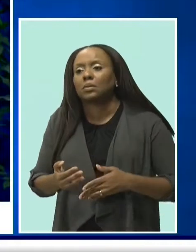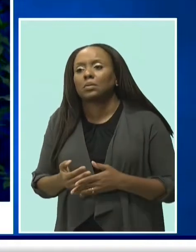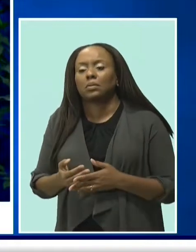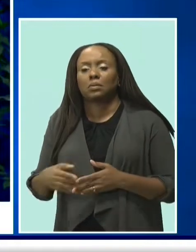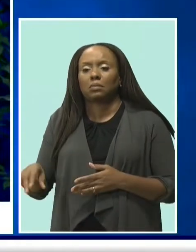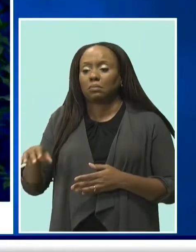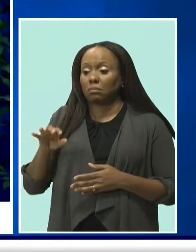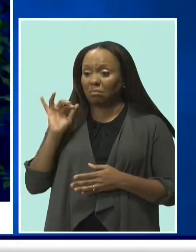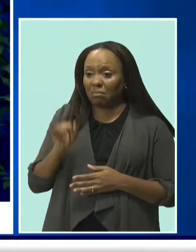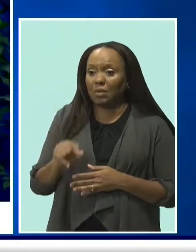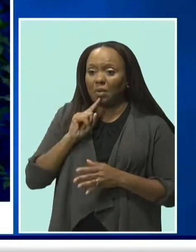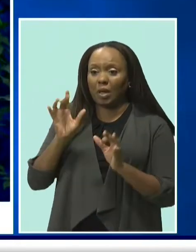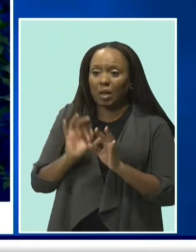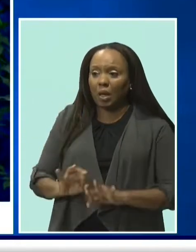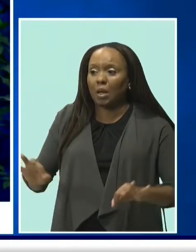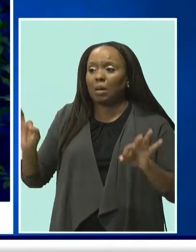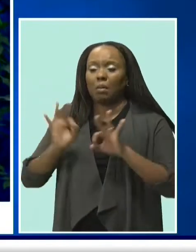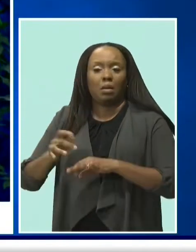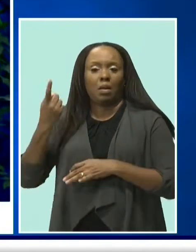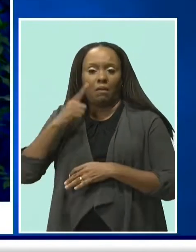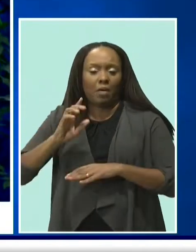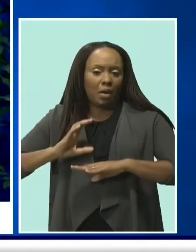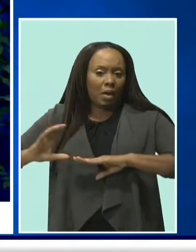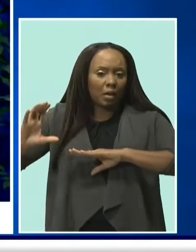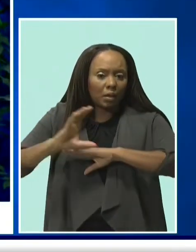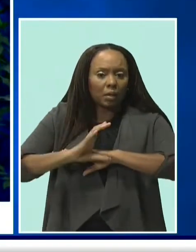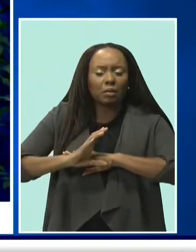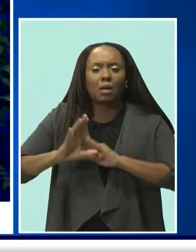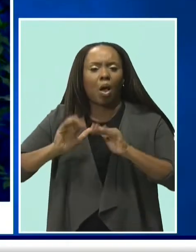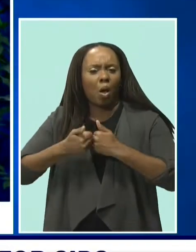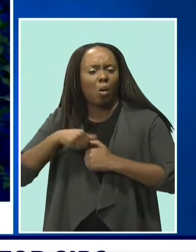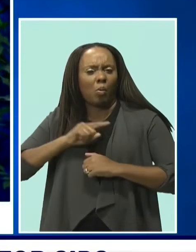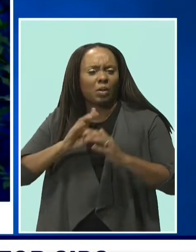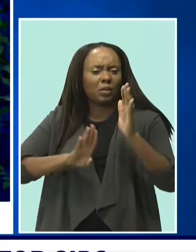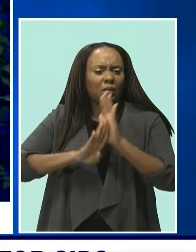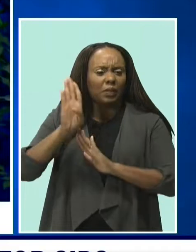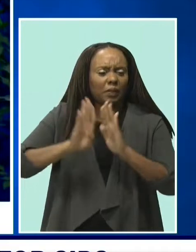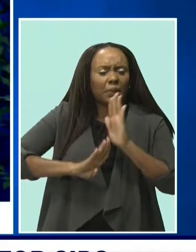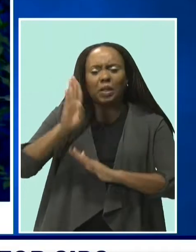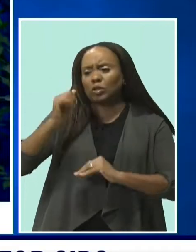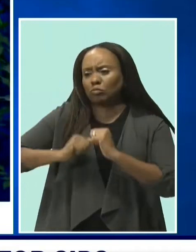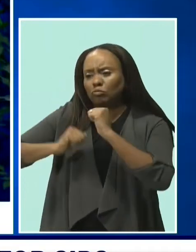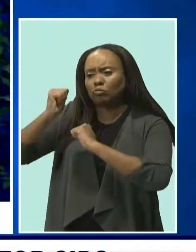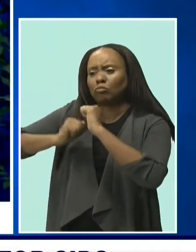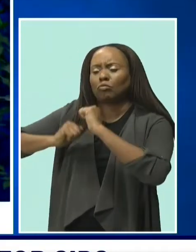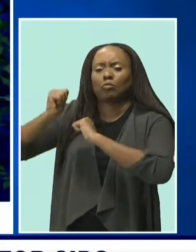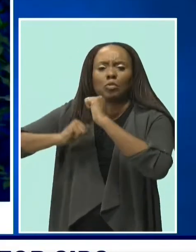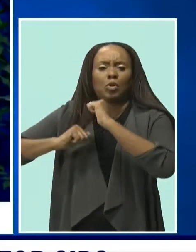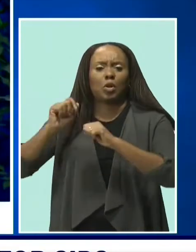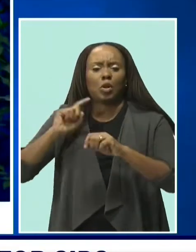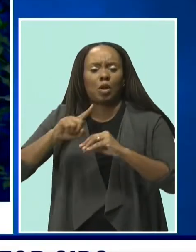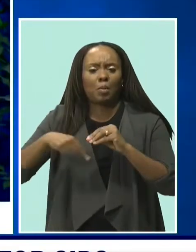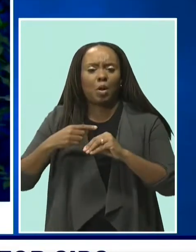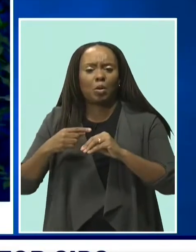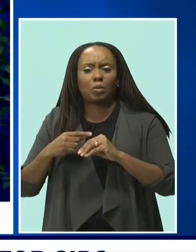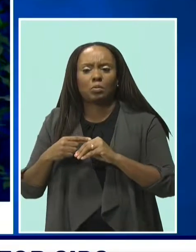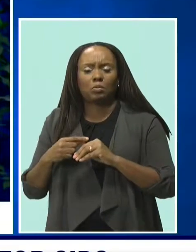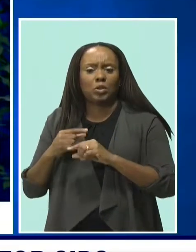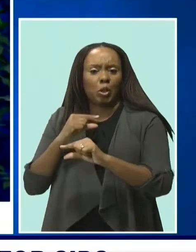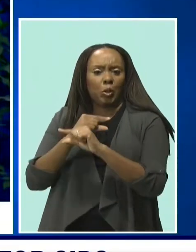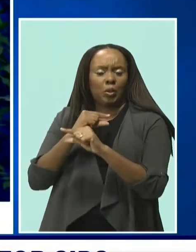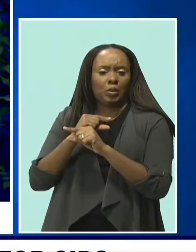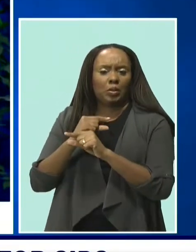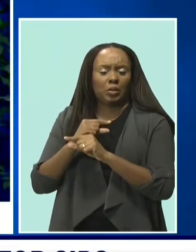the key thing for this region in developing a framework around nutrition security that allows us